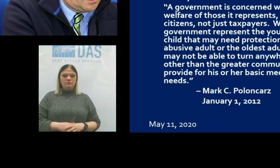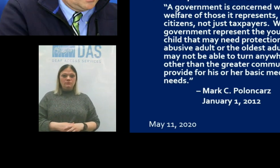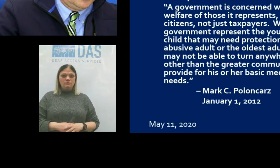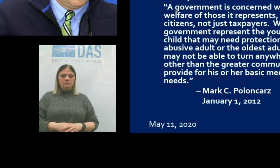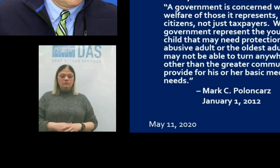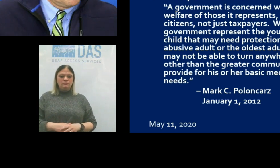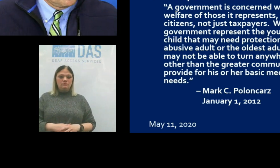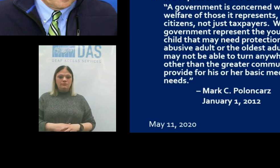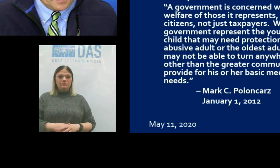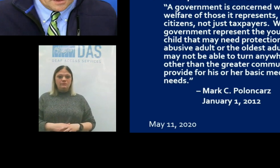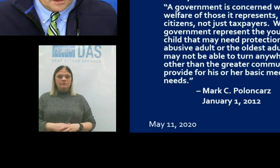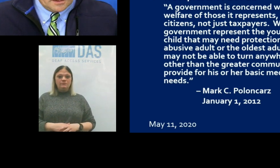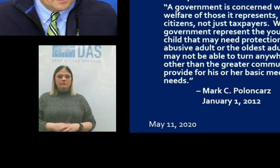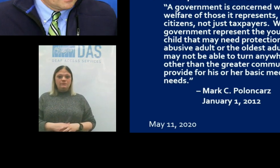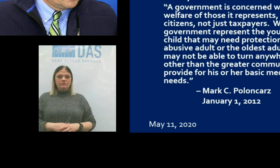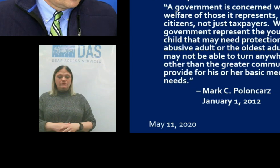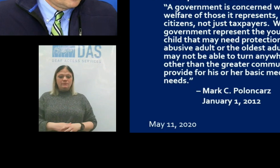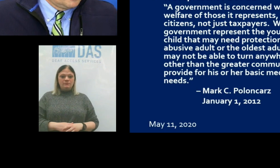Okay.